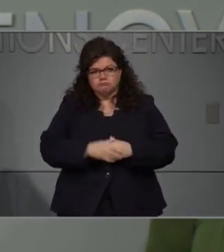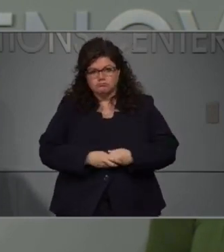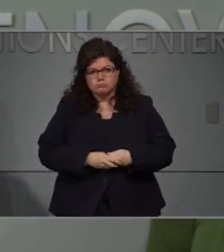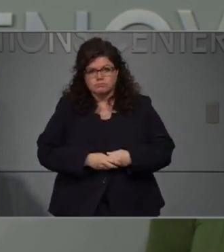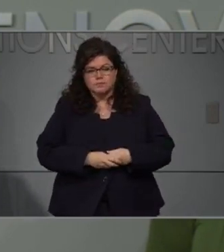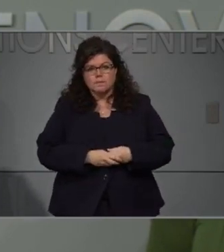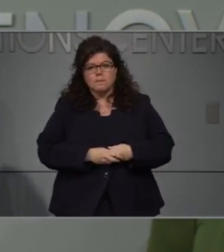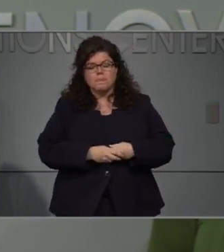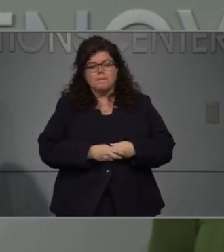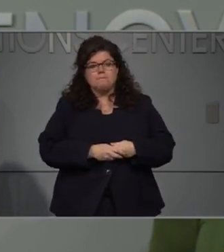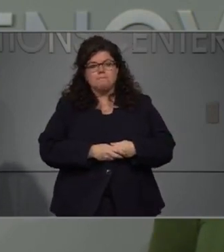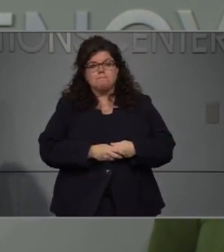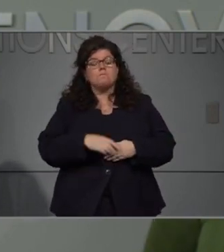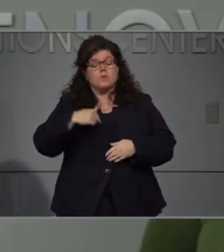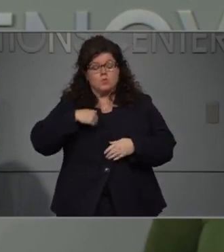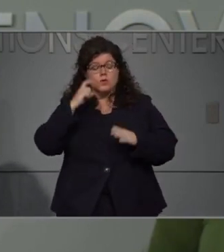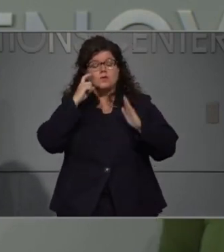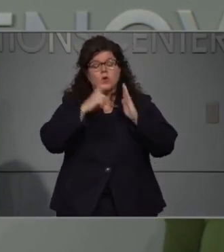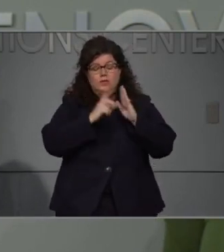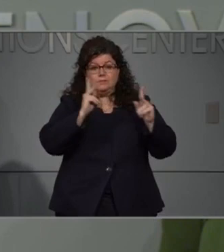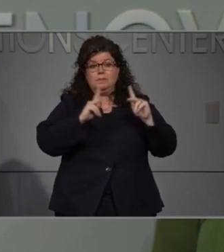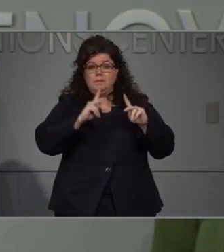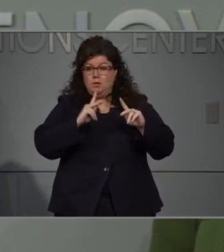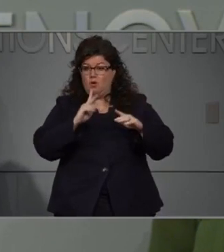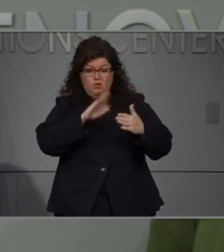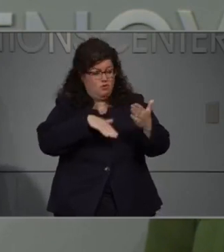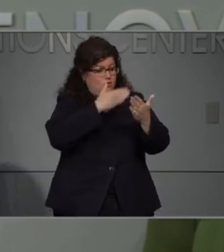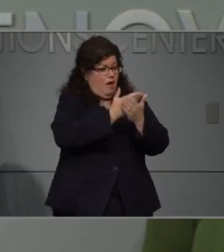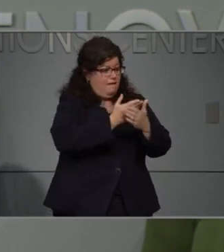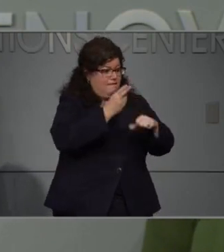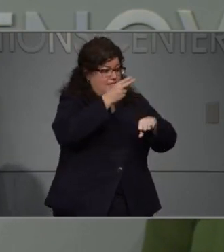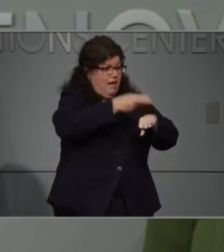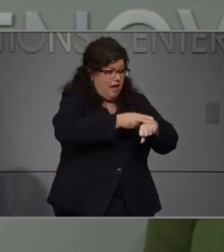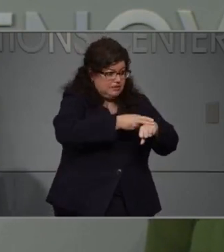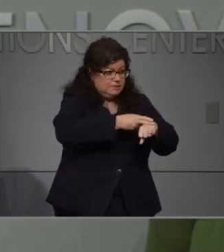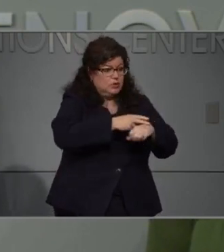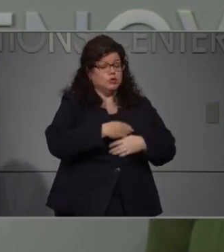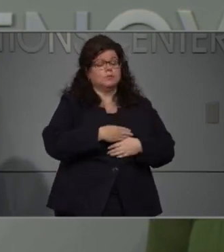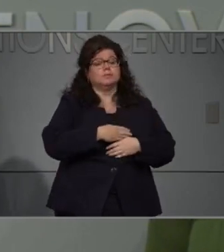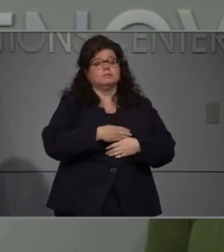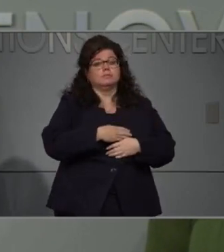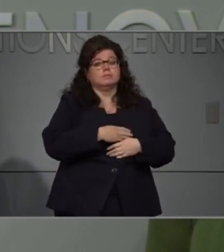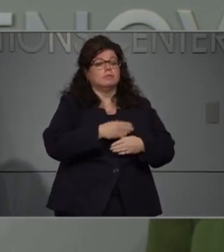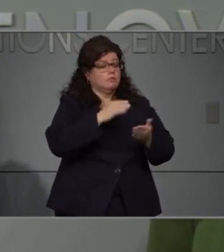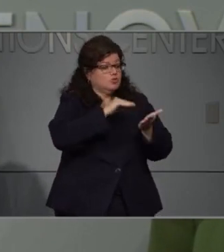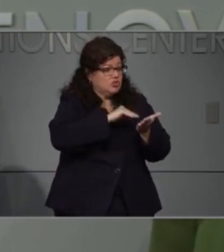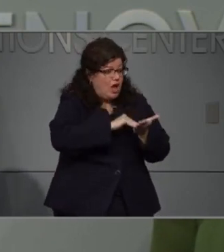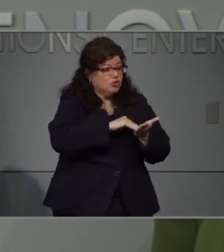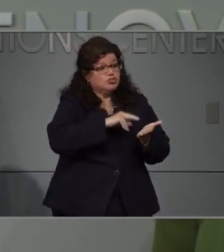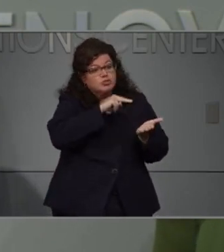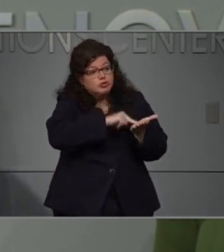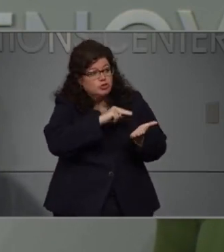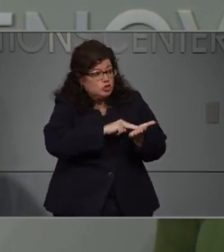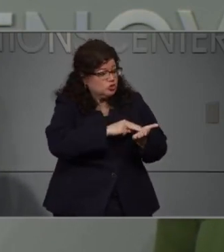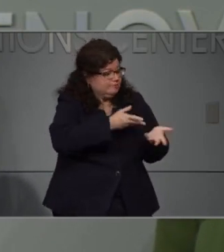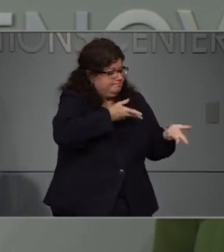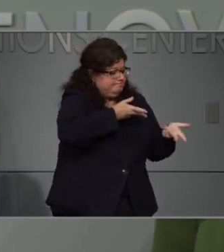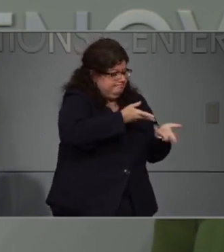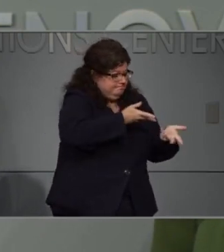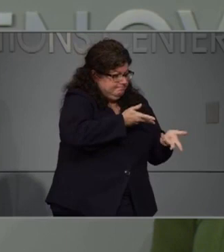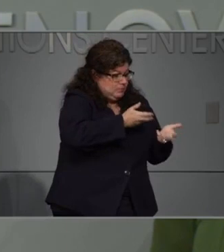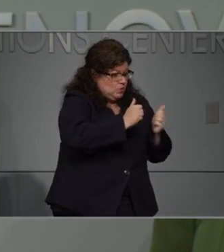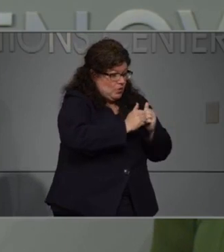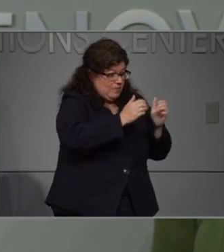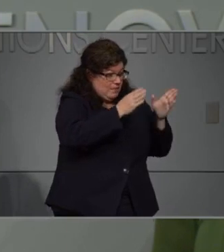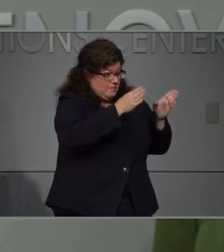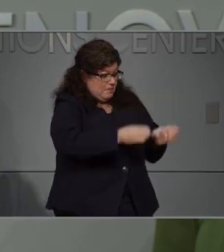are unfortunately coming into our hospital that are getting taken care of by some of our doctor, nurse, and other clinician heroes, and that